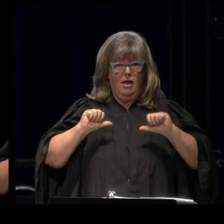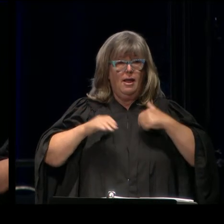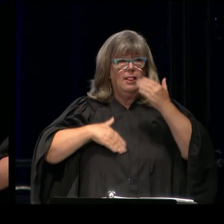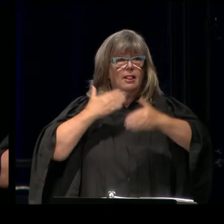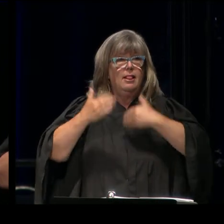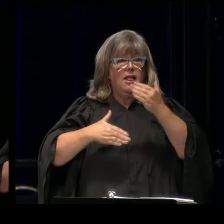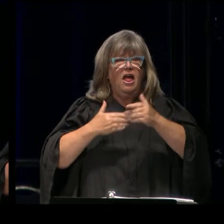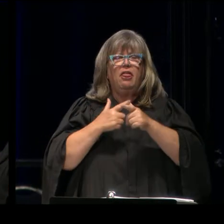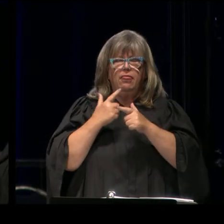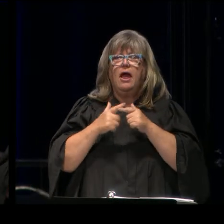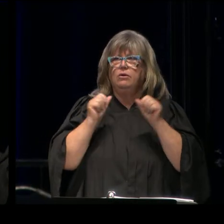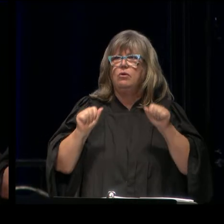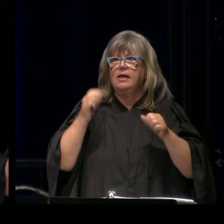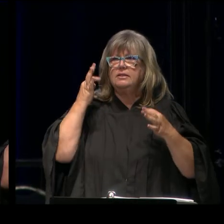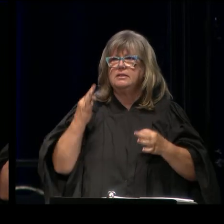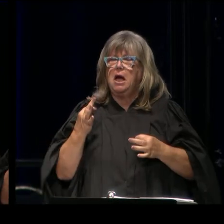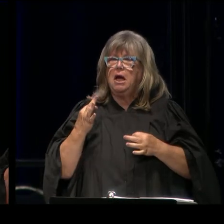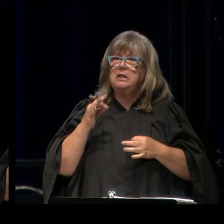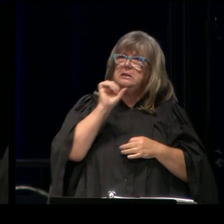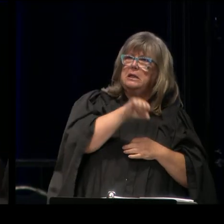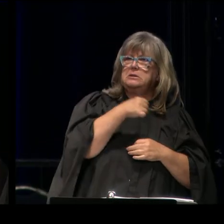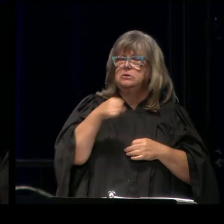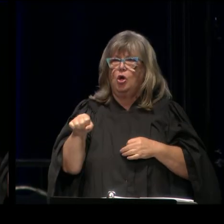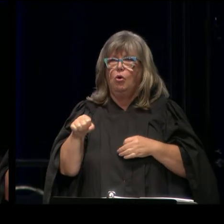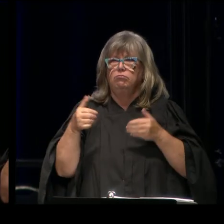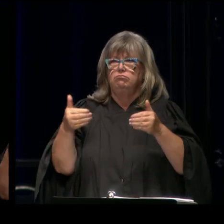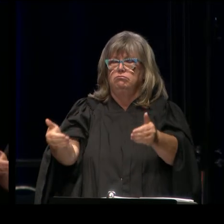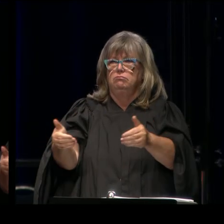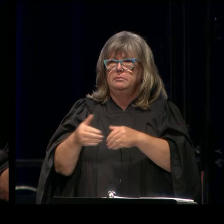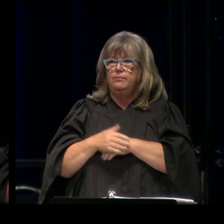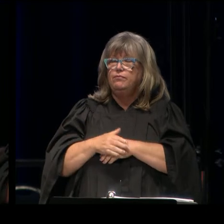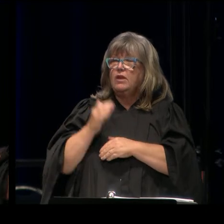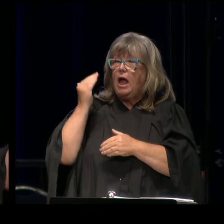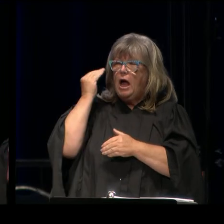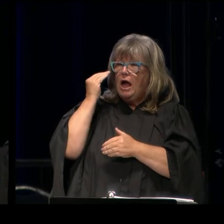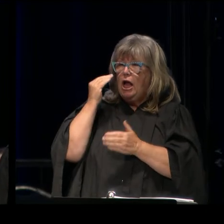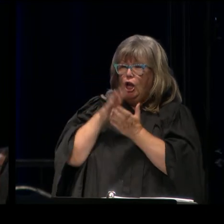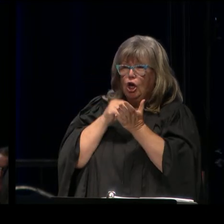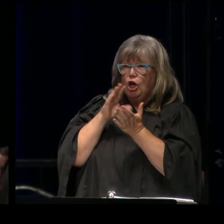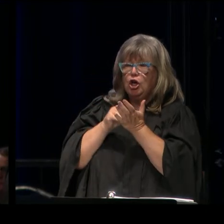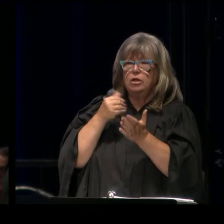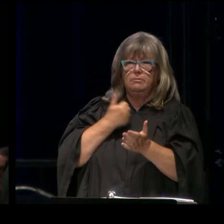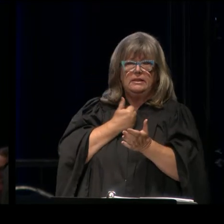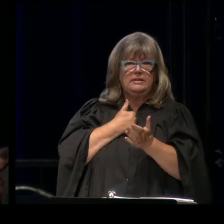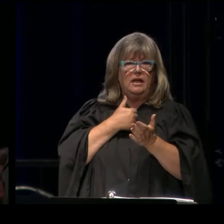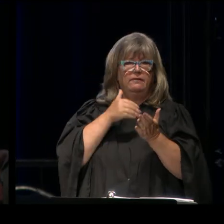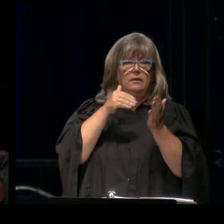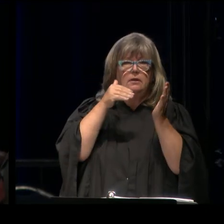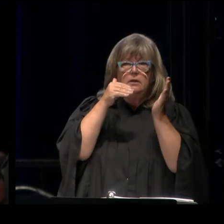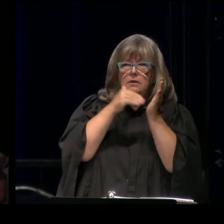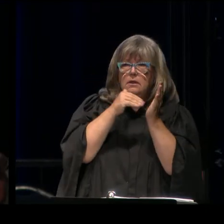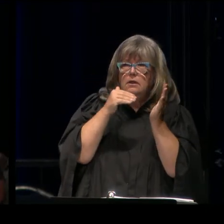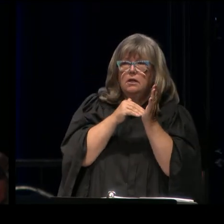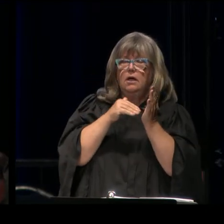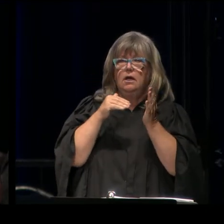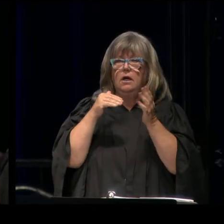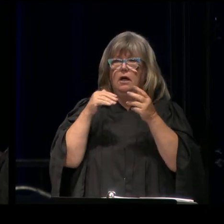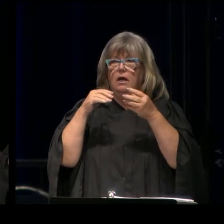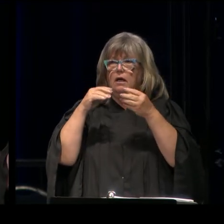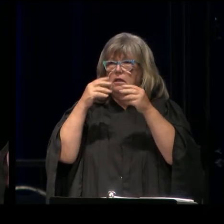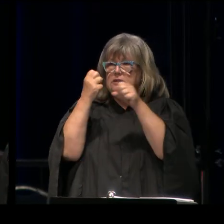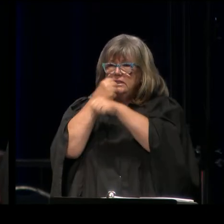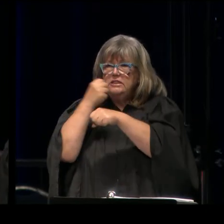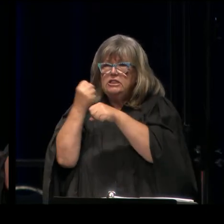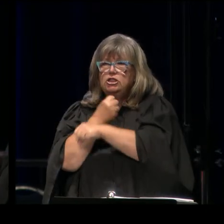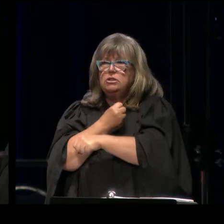not. I learned as a physician, as an obstetrician and gynecologist, what life and